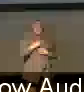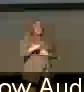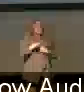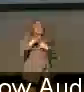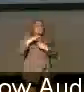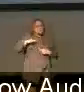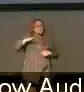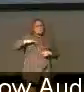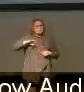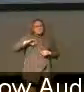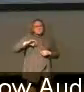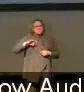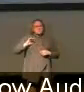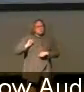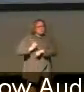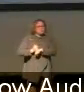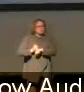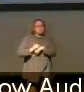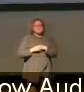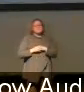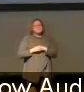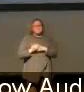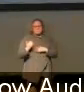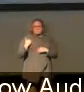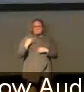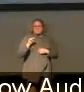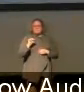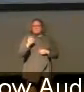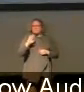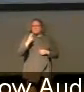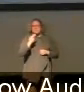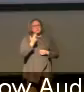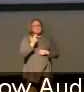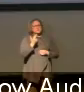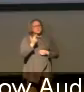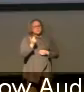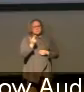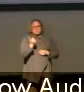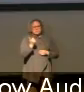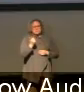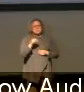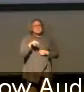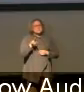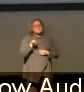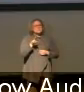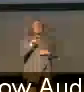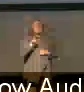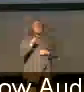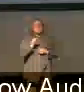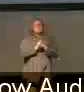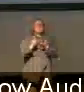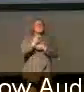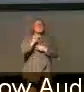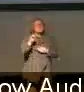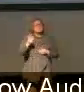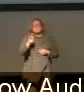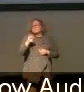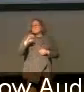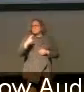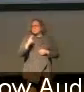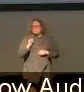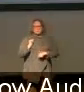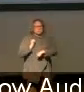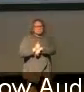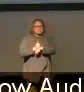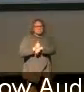in place. March 13th, the University of Michigan put in place a COVID bank for